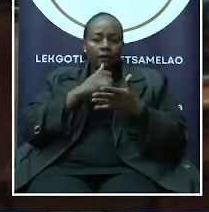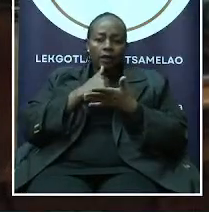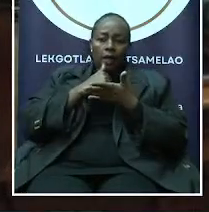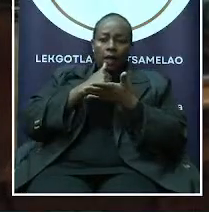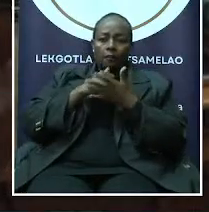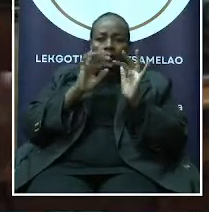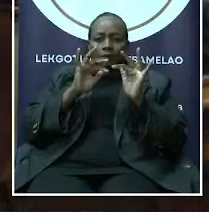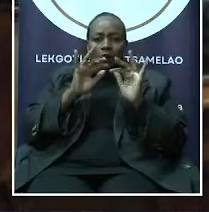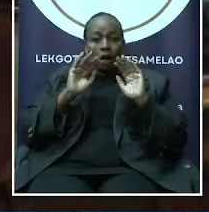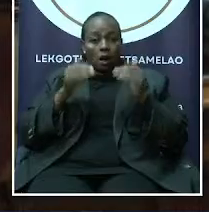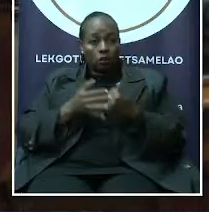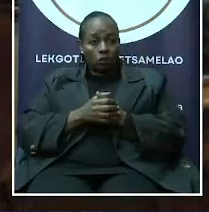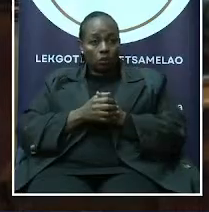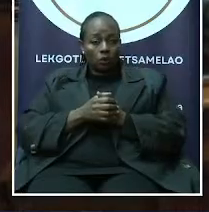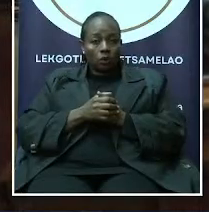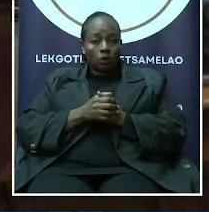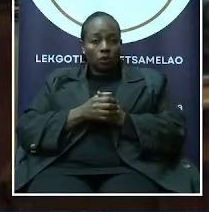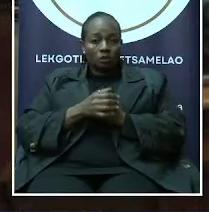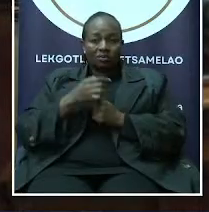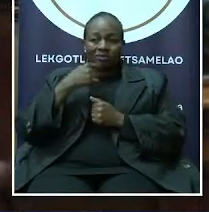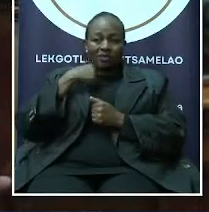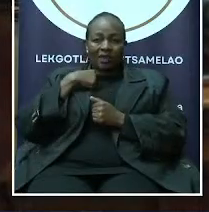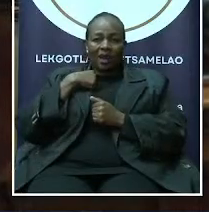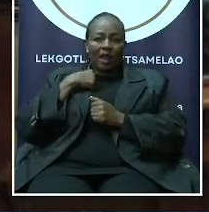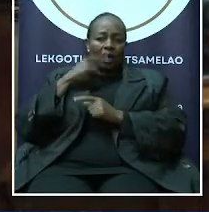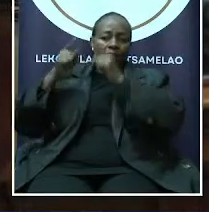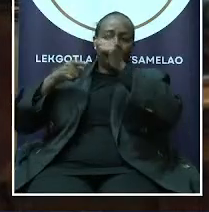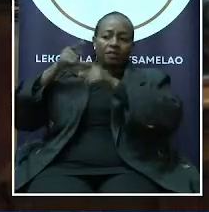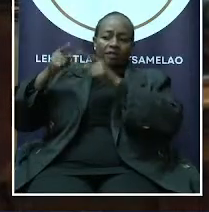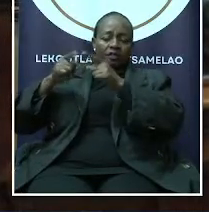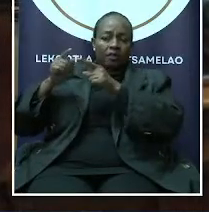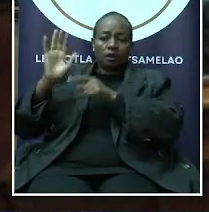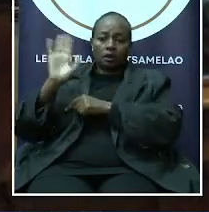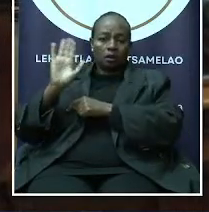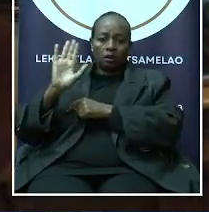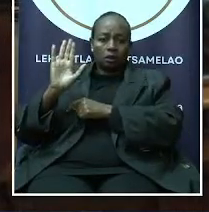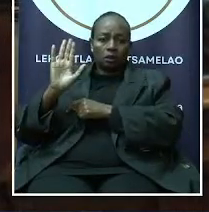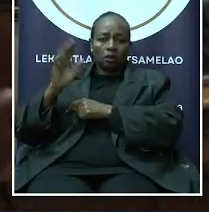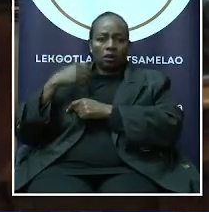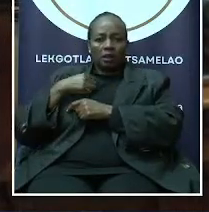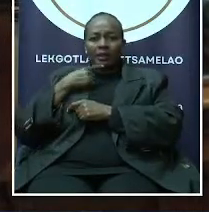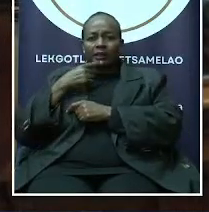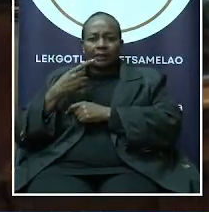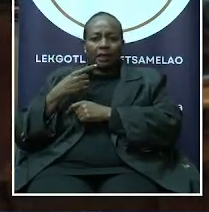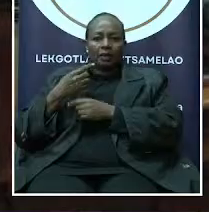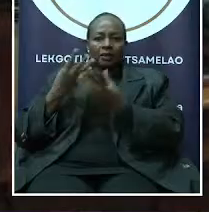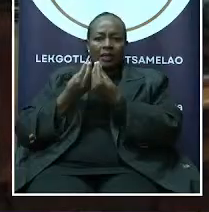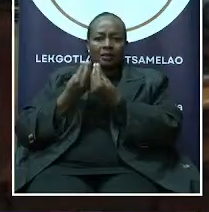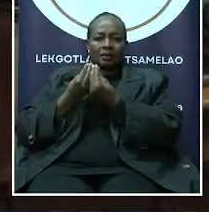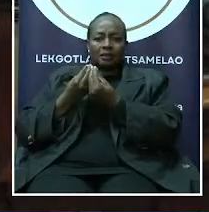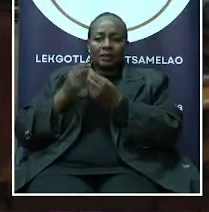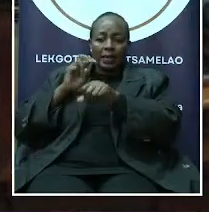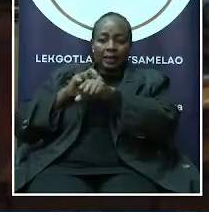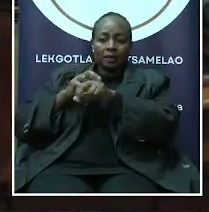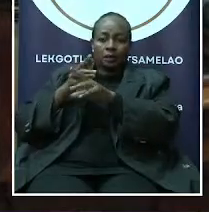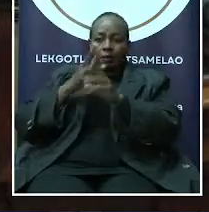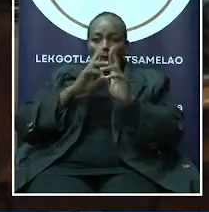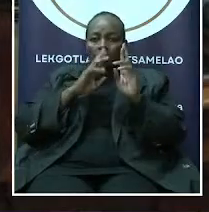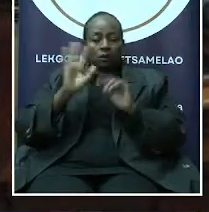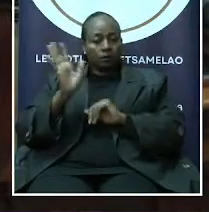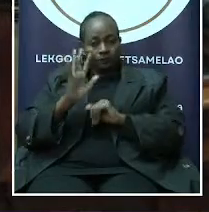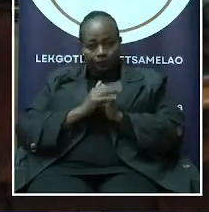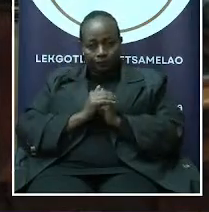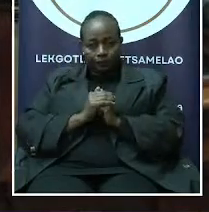and I'm not gonna cast aspersions or say things that are gonna need their response.